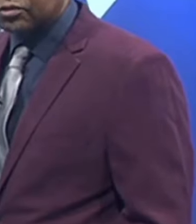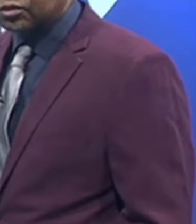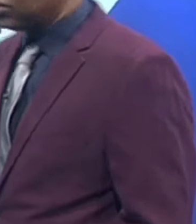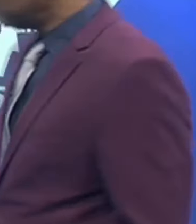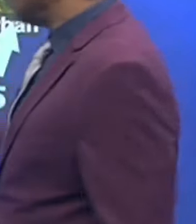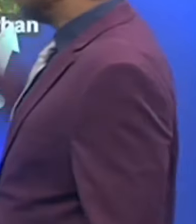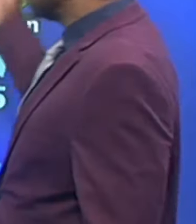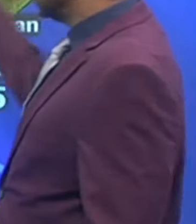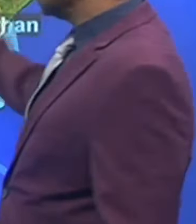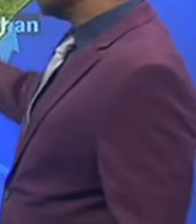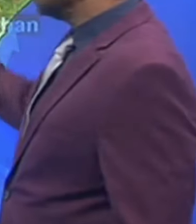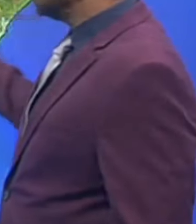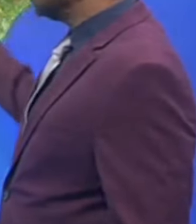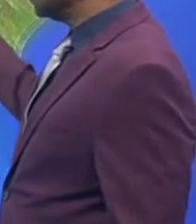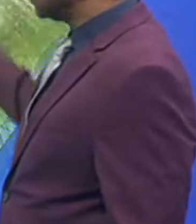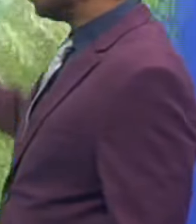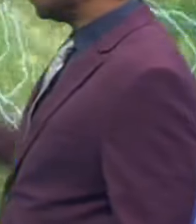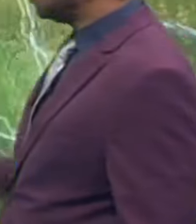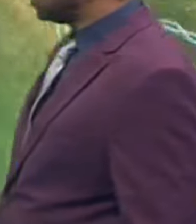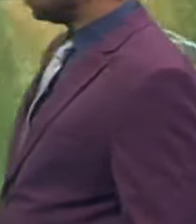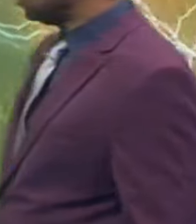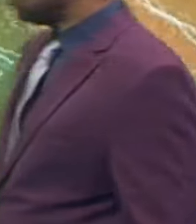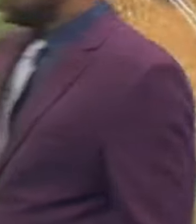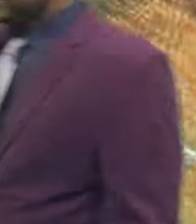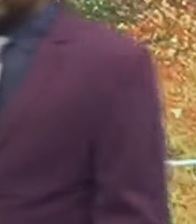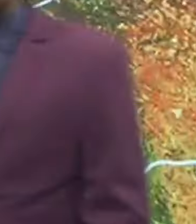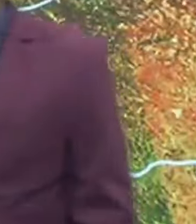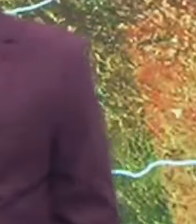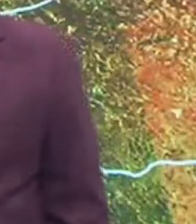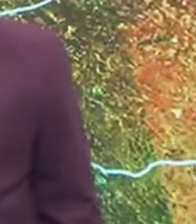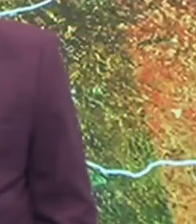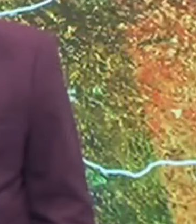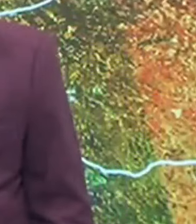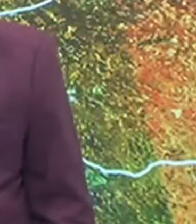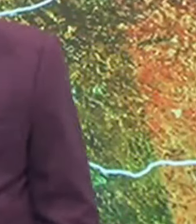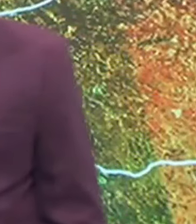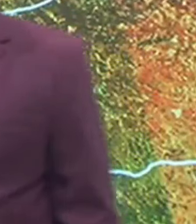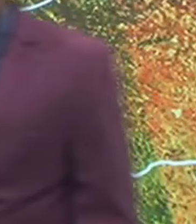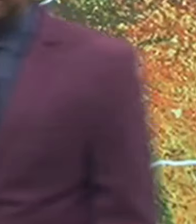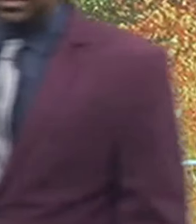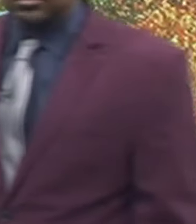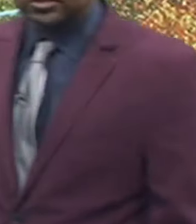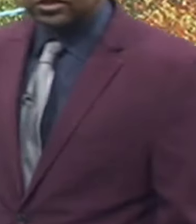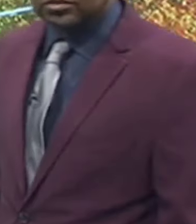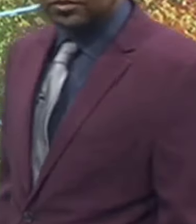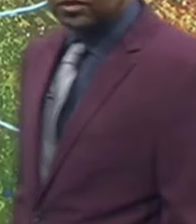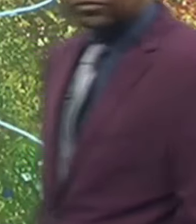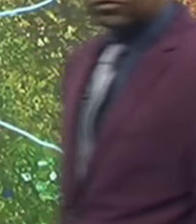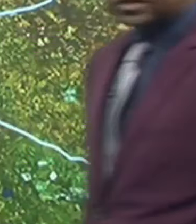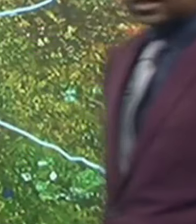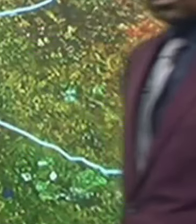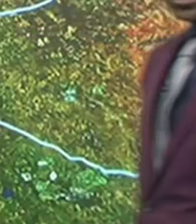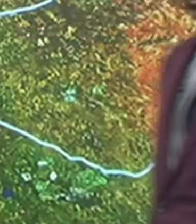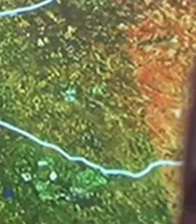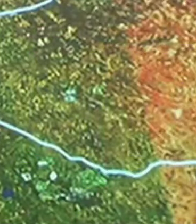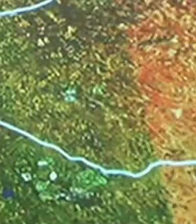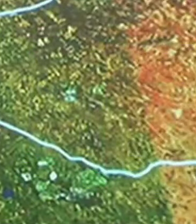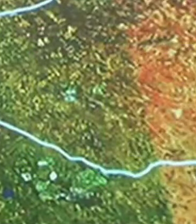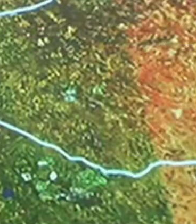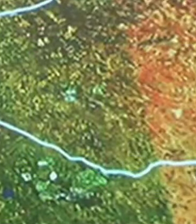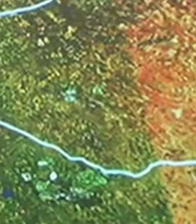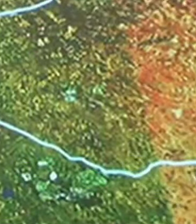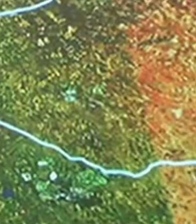ka dikarolong tšeo go apogile ka dikarolong tše dintšhi tša ka bogareng bja naga bjalo ge re go dikgata tša ditemperature le tlase gabotse re thoma bjalo ka province ya ka Gauteng